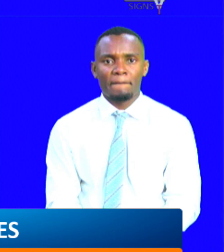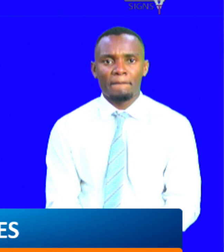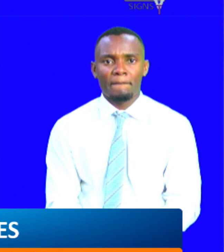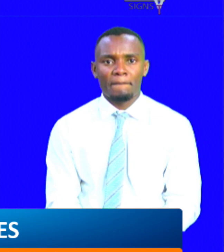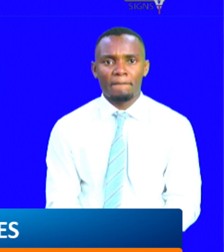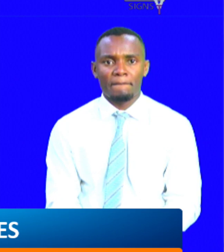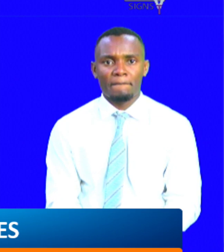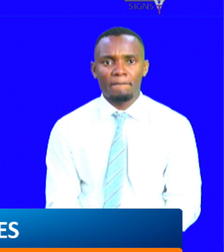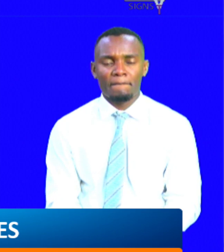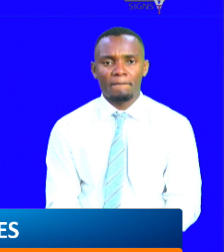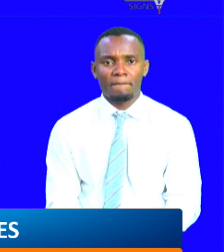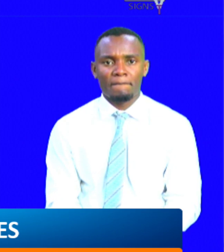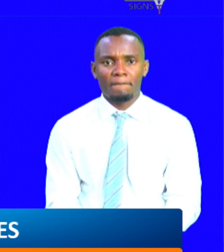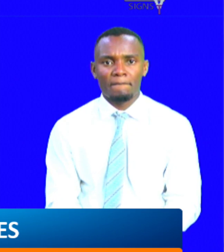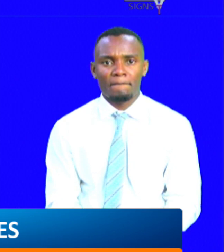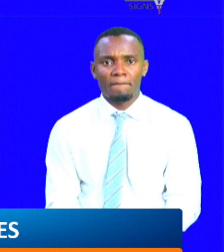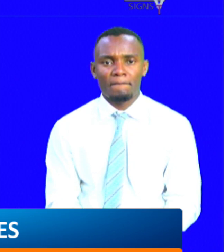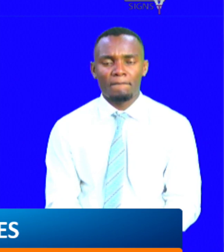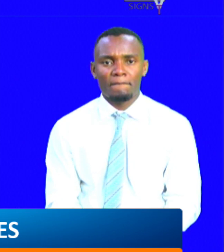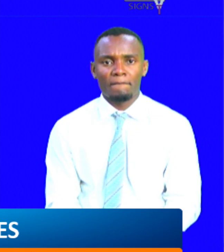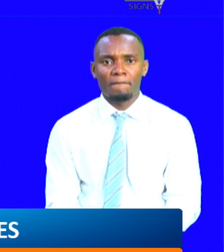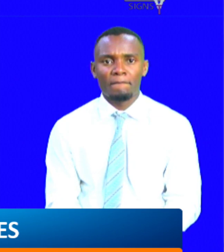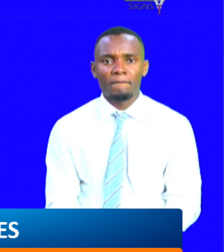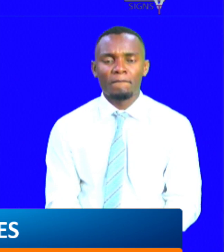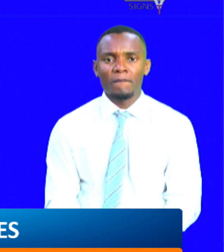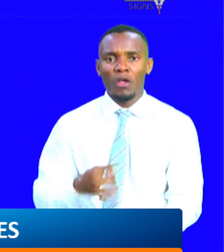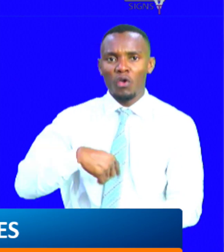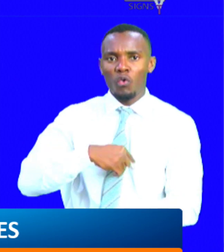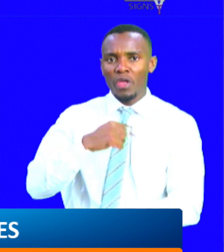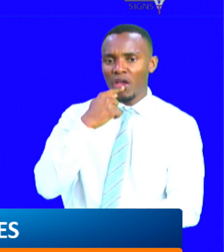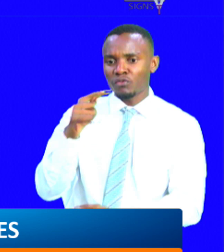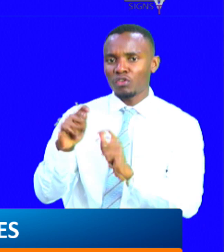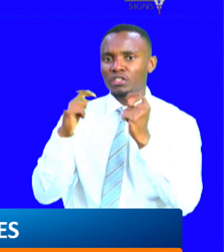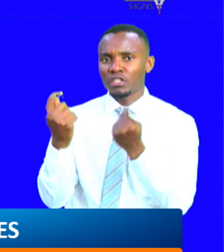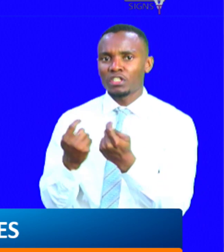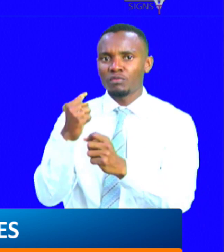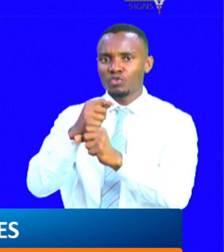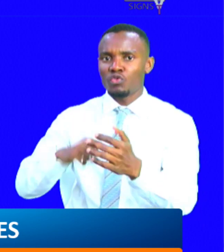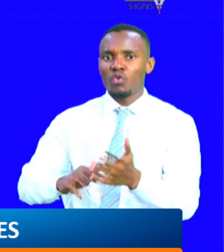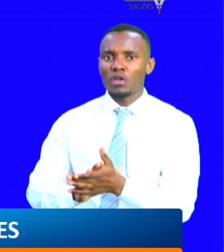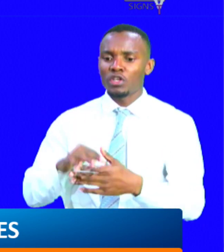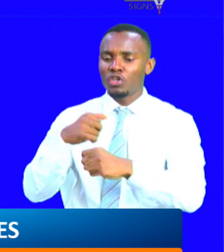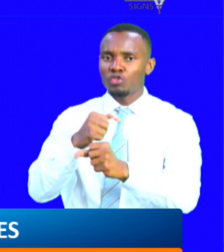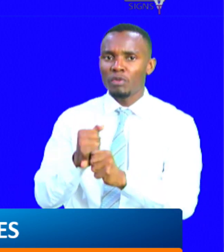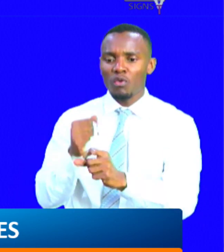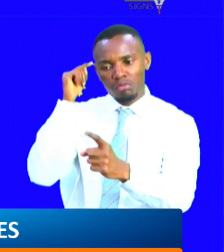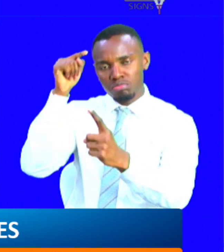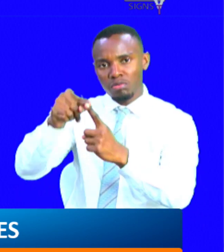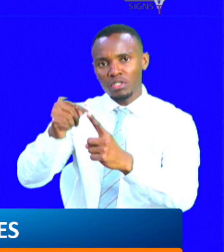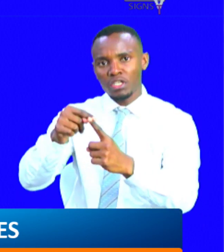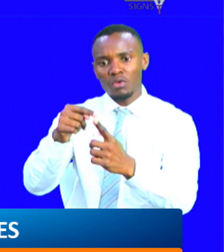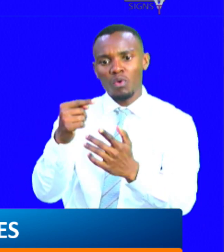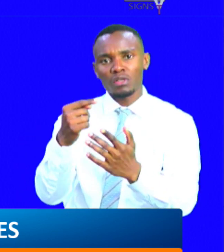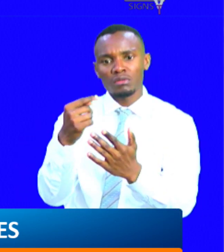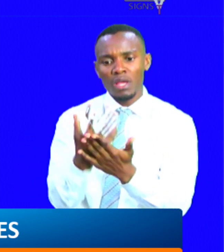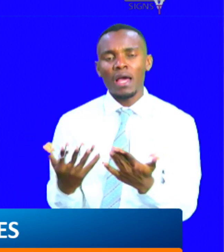and we tasked our technical team with concretizing and framing the agenda items and also agreeing on the framework